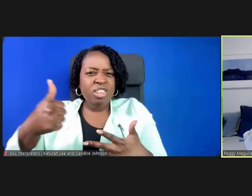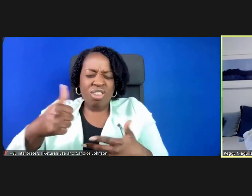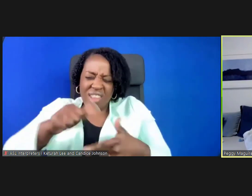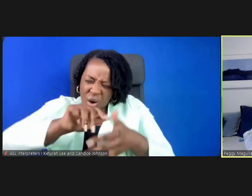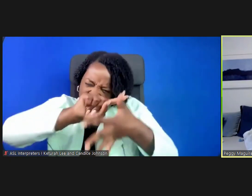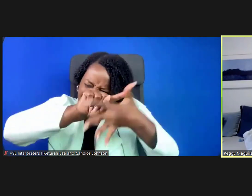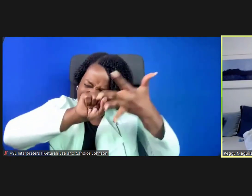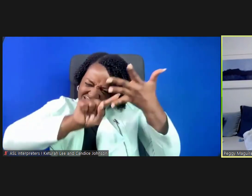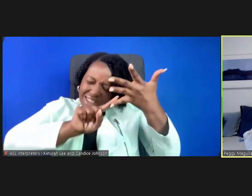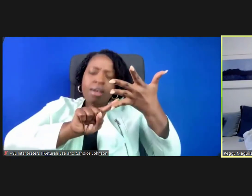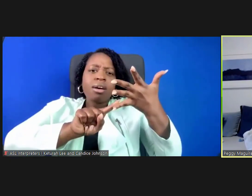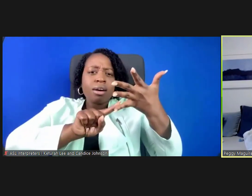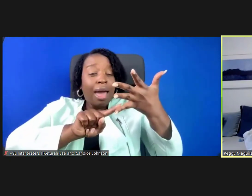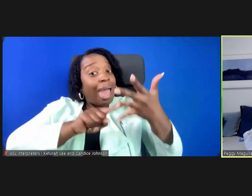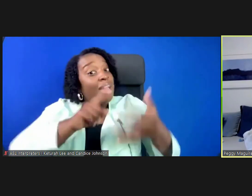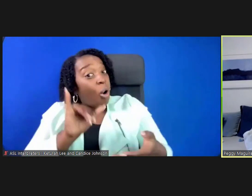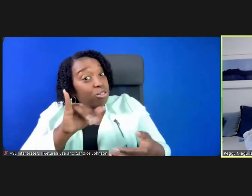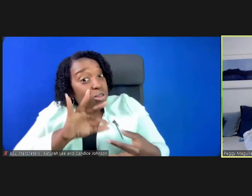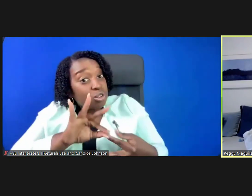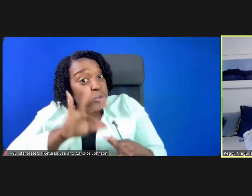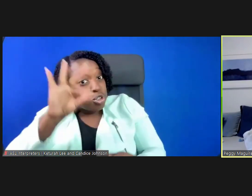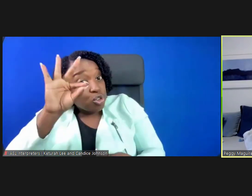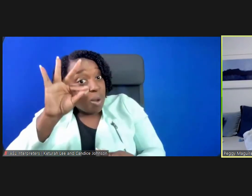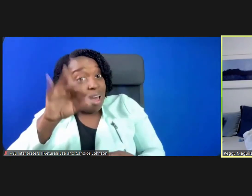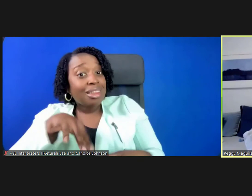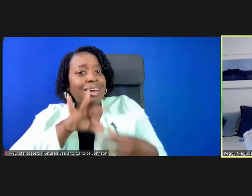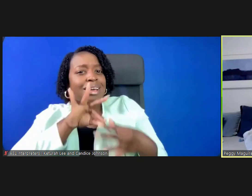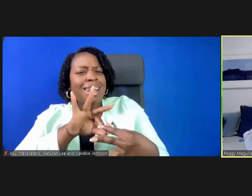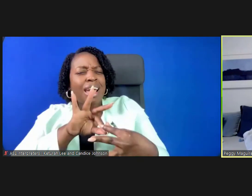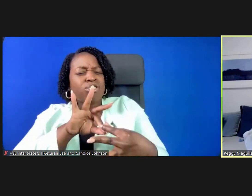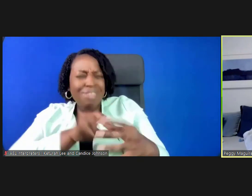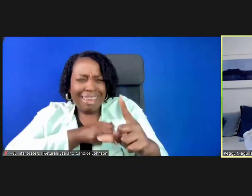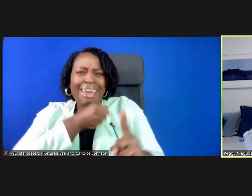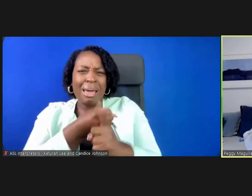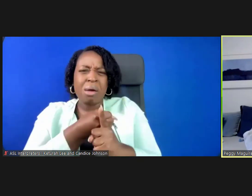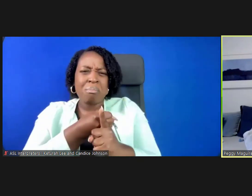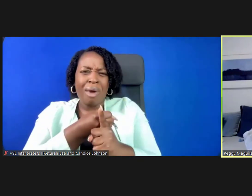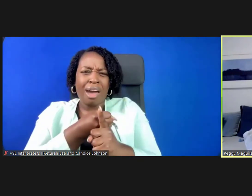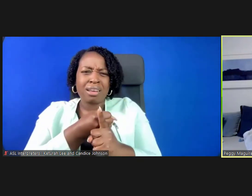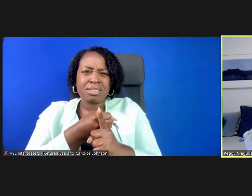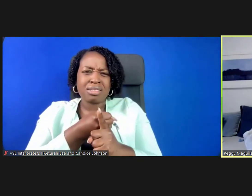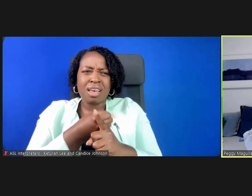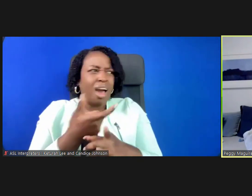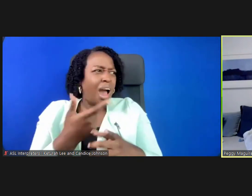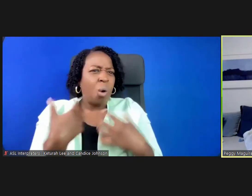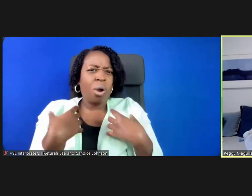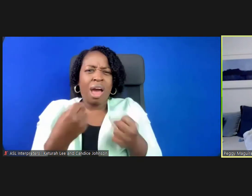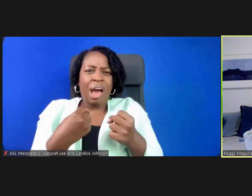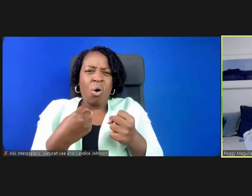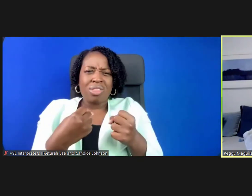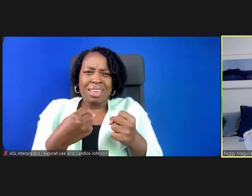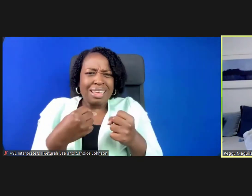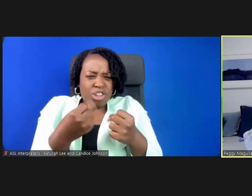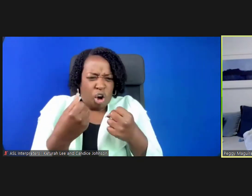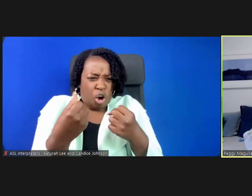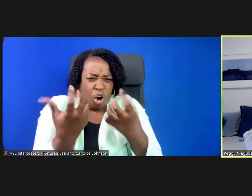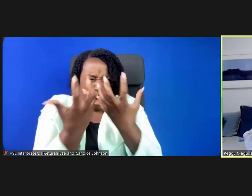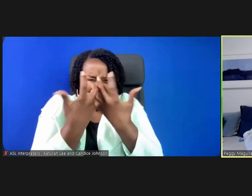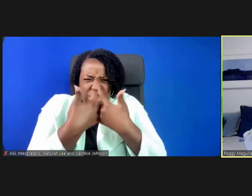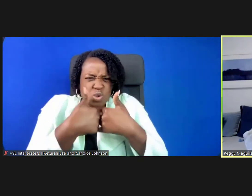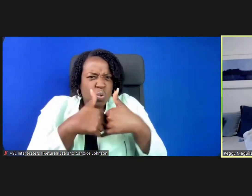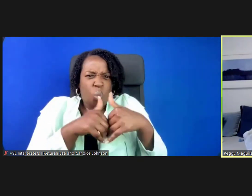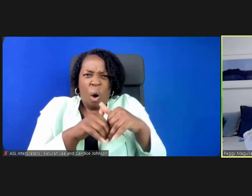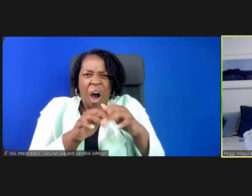and spirituality, actually, and connection. Our health is interconnected, and our health care should be